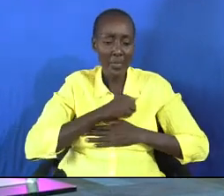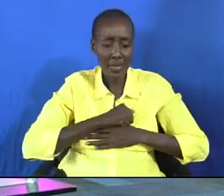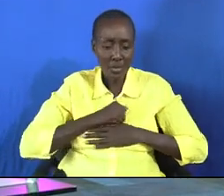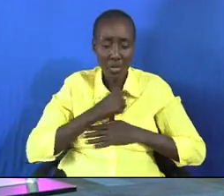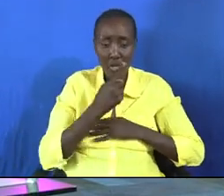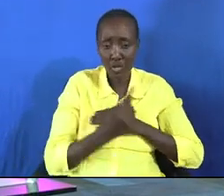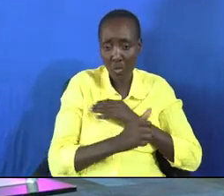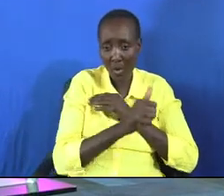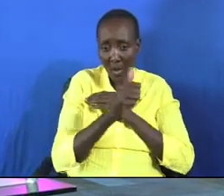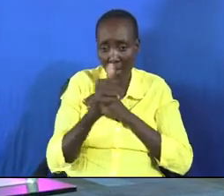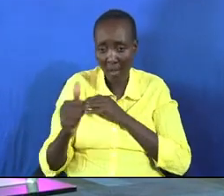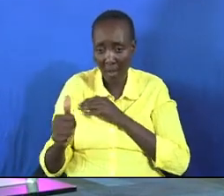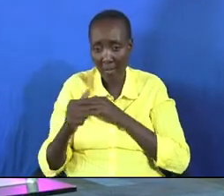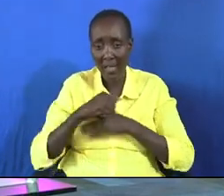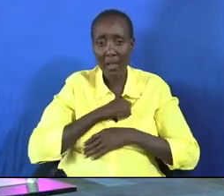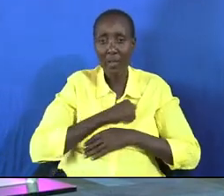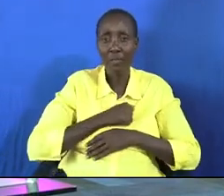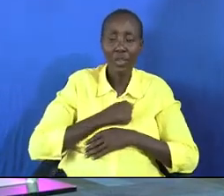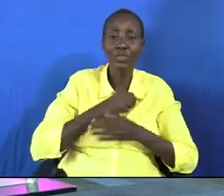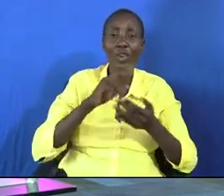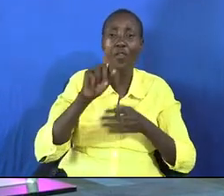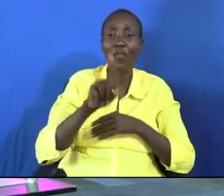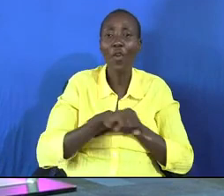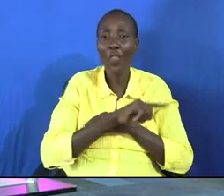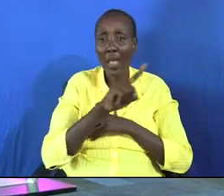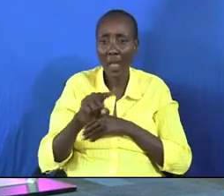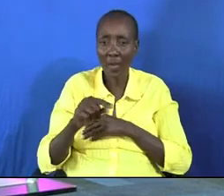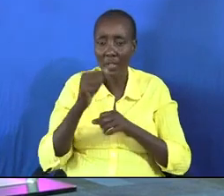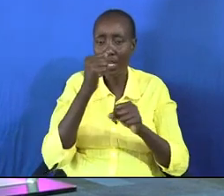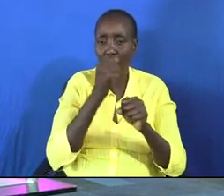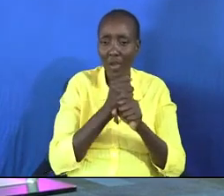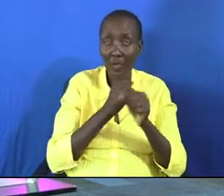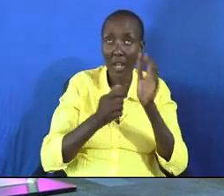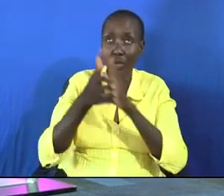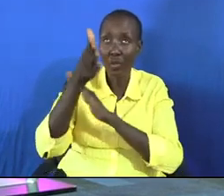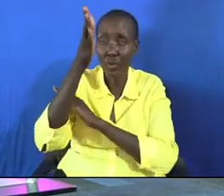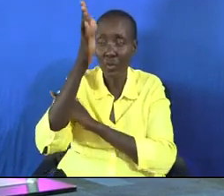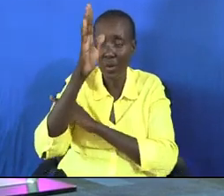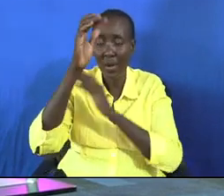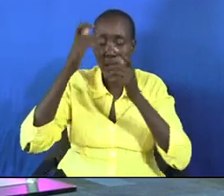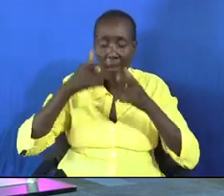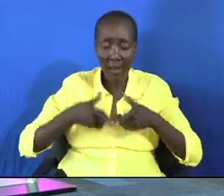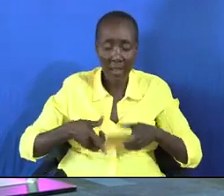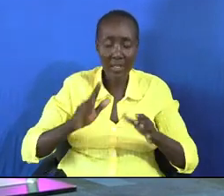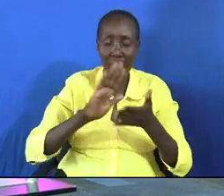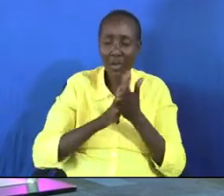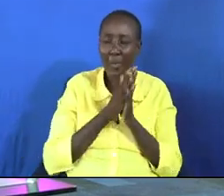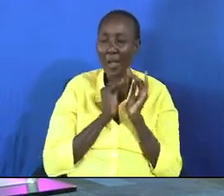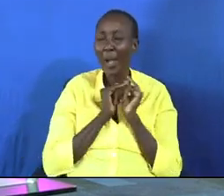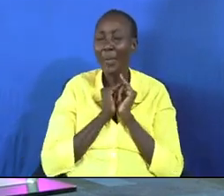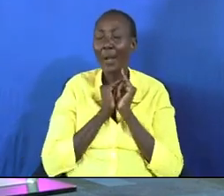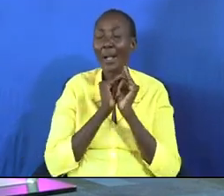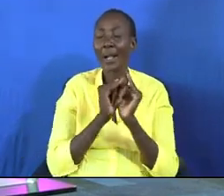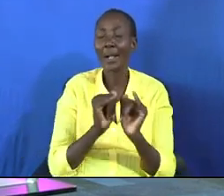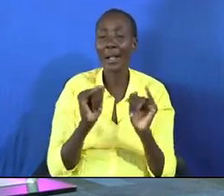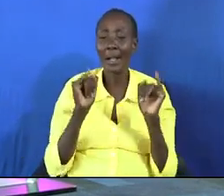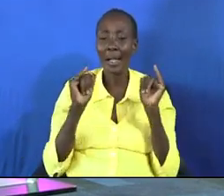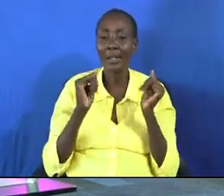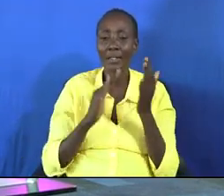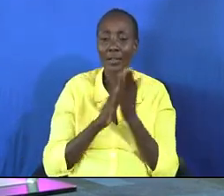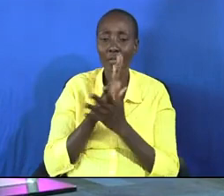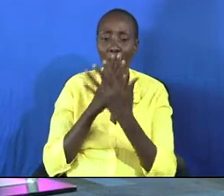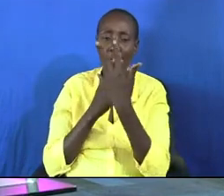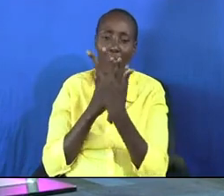one another. Confess the faults that you have done to God. Let us be cleansed by the washing of the